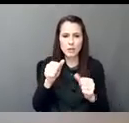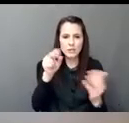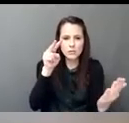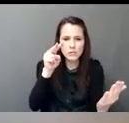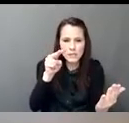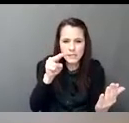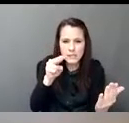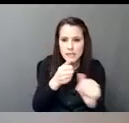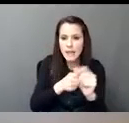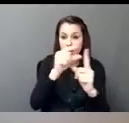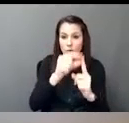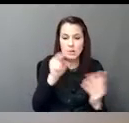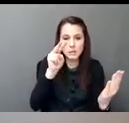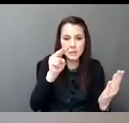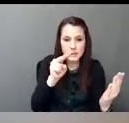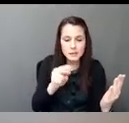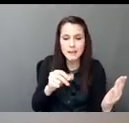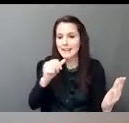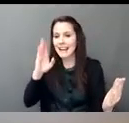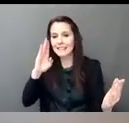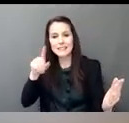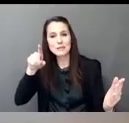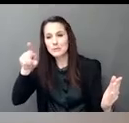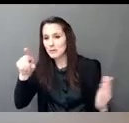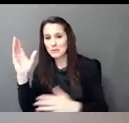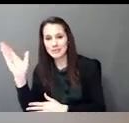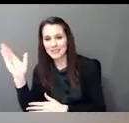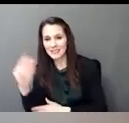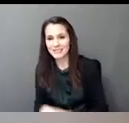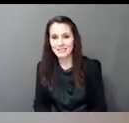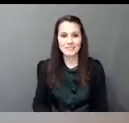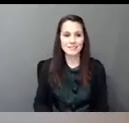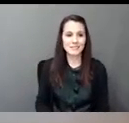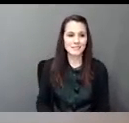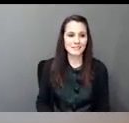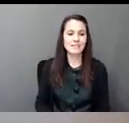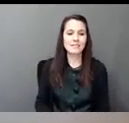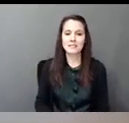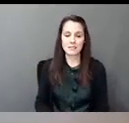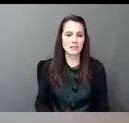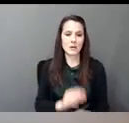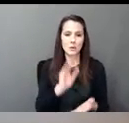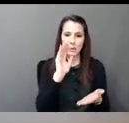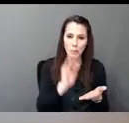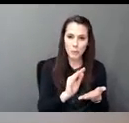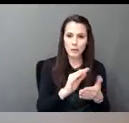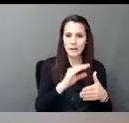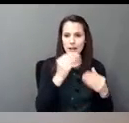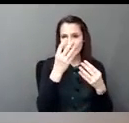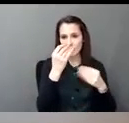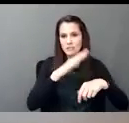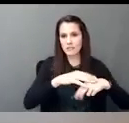single word that are on your slide instead of listening to you, the presenter. So minimize the amount of information that is on the slide. One